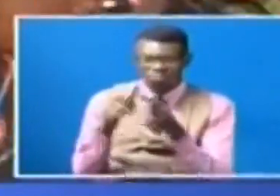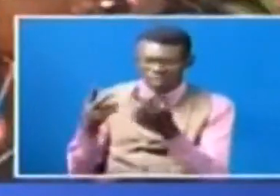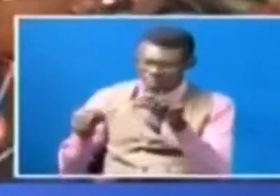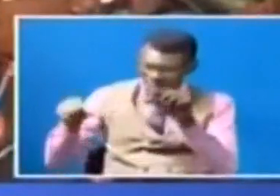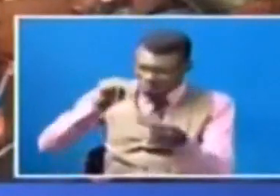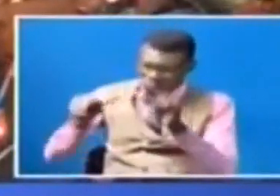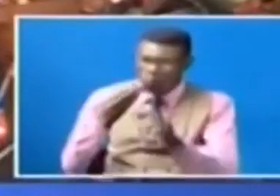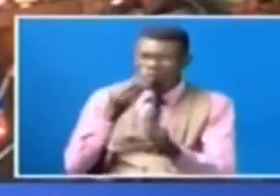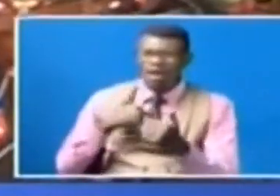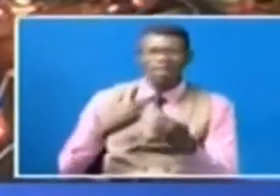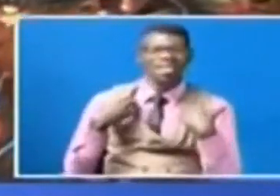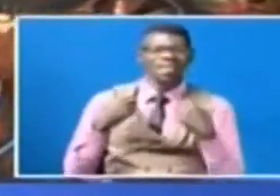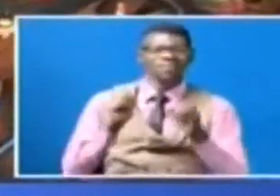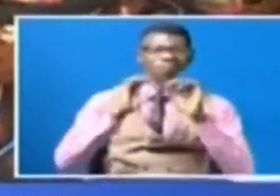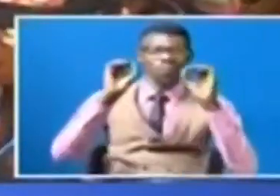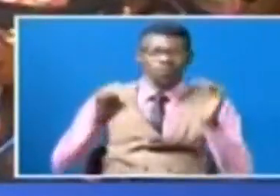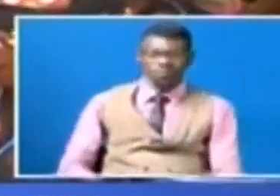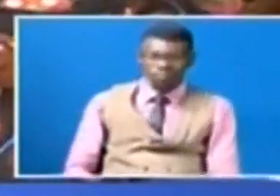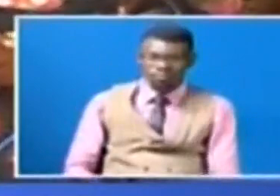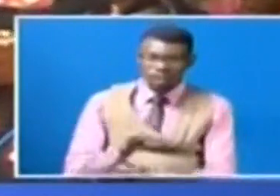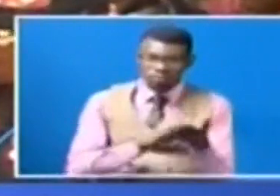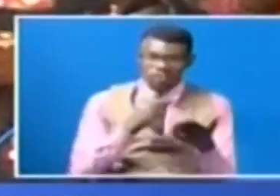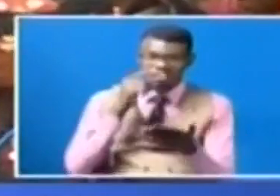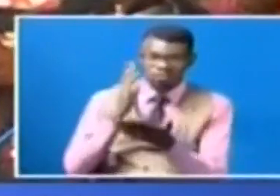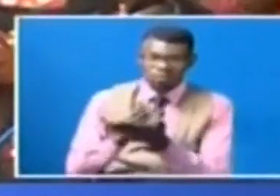healthy. Medical practitioners have raised the alarm that